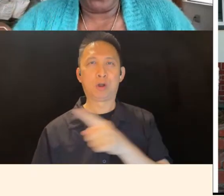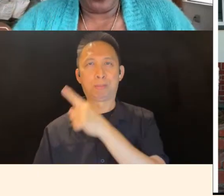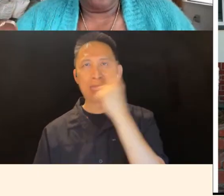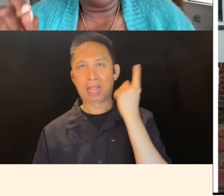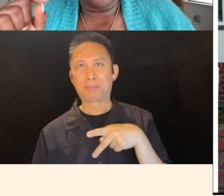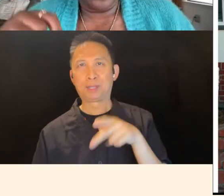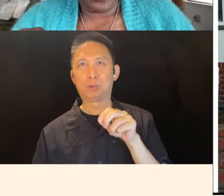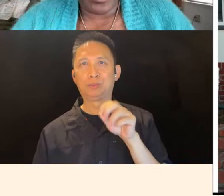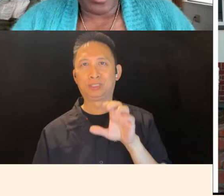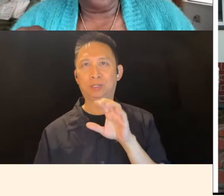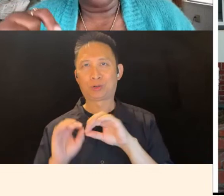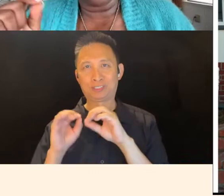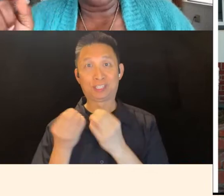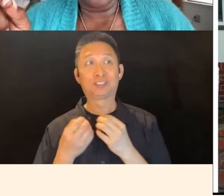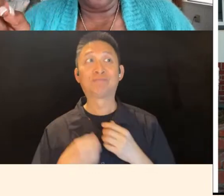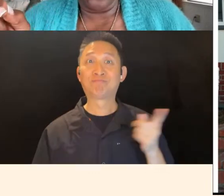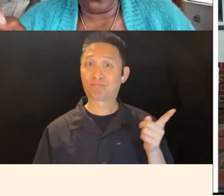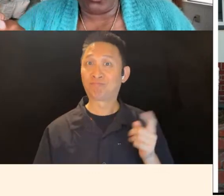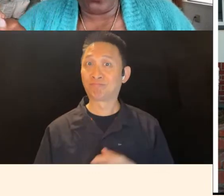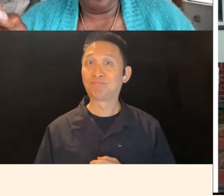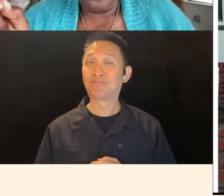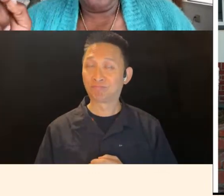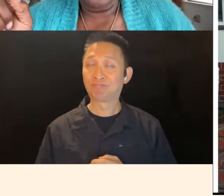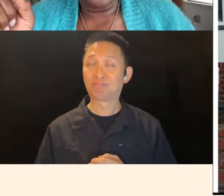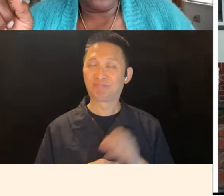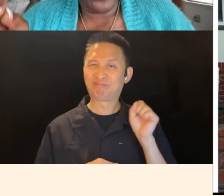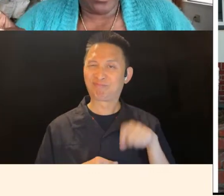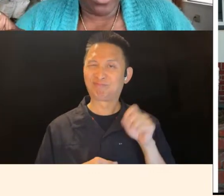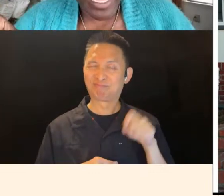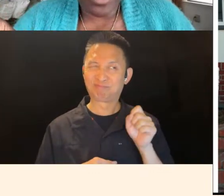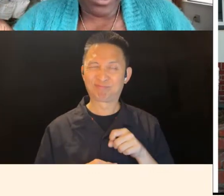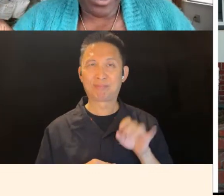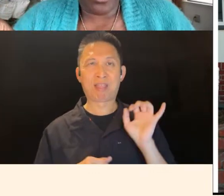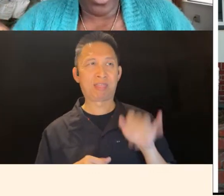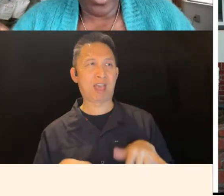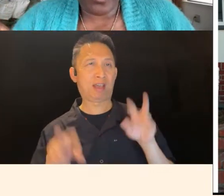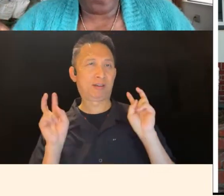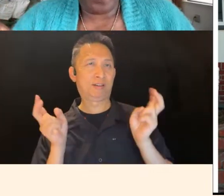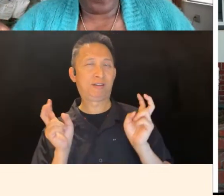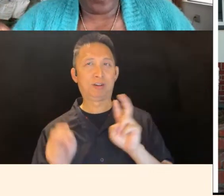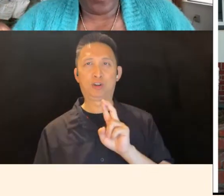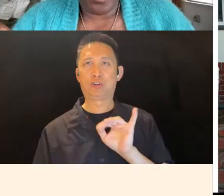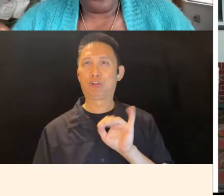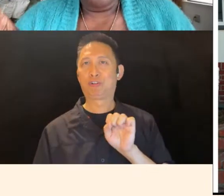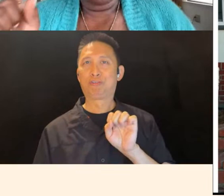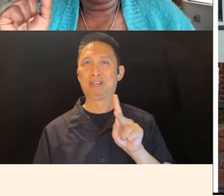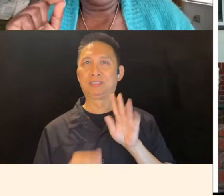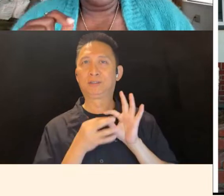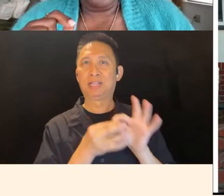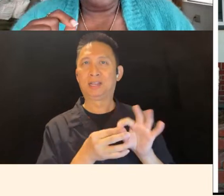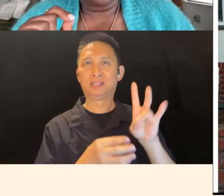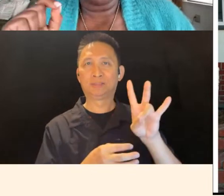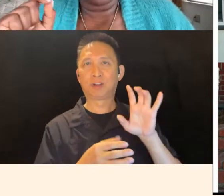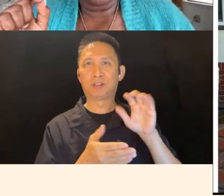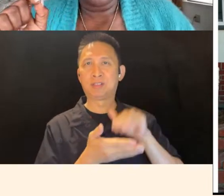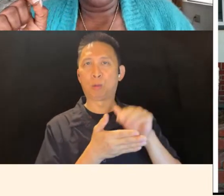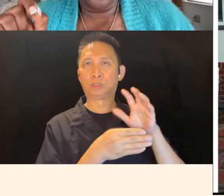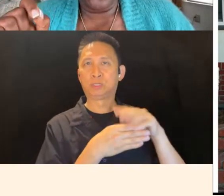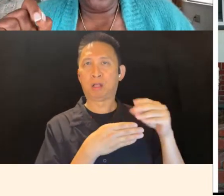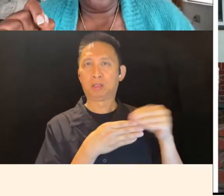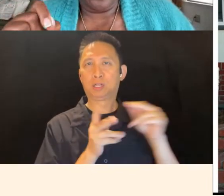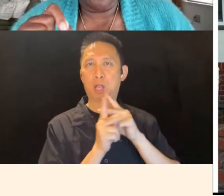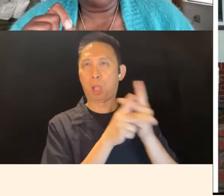organization, the risk that's attributed to the $700,000 loan, the risk that's